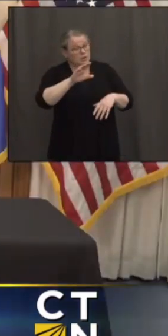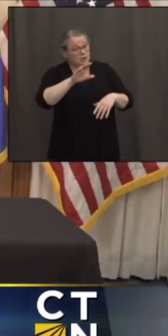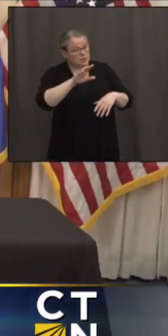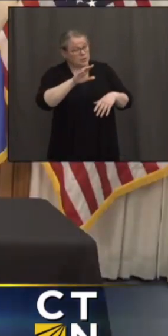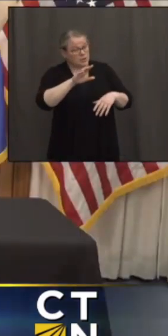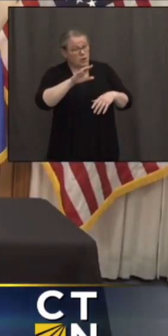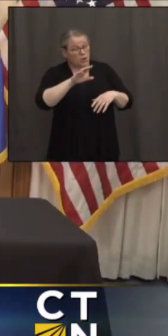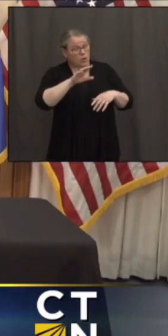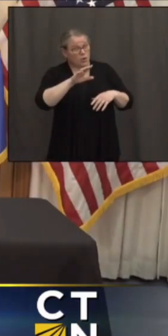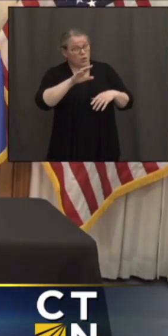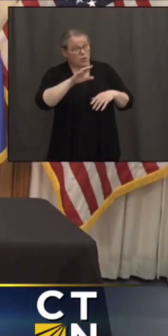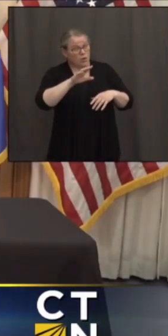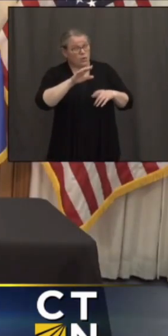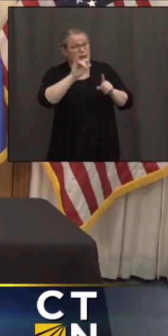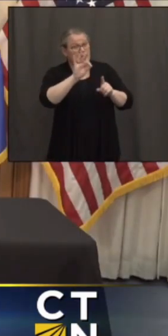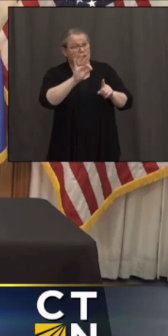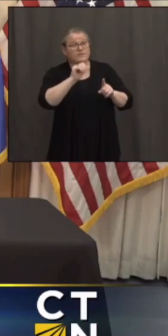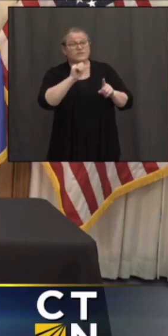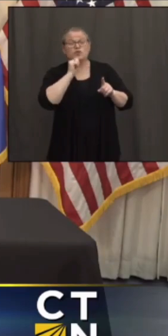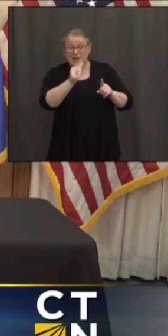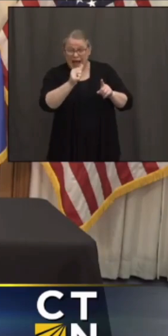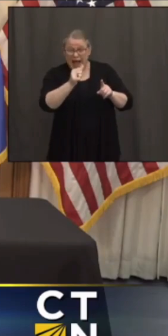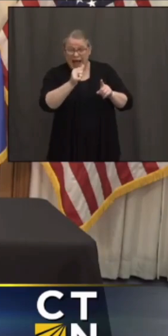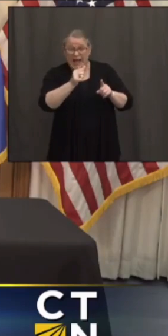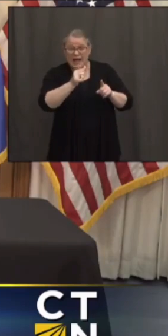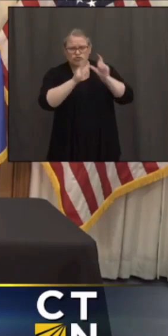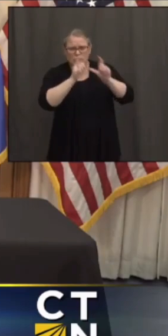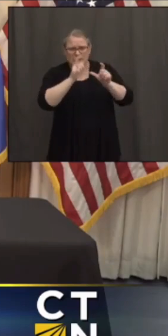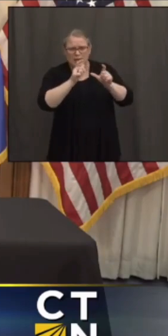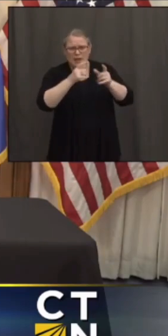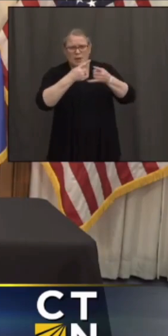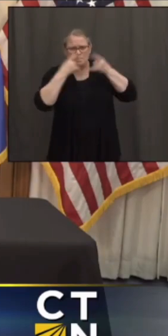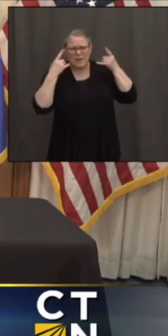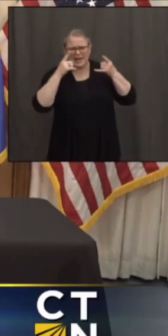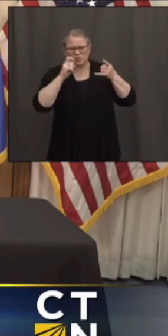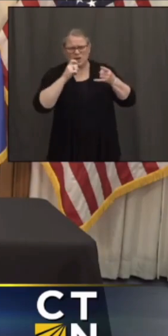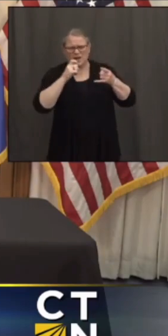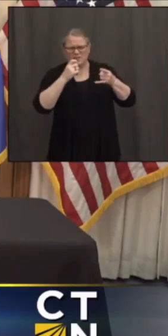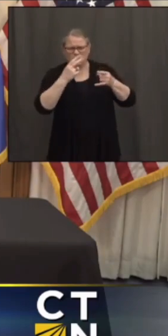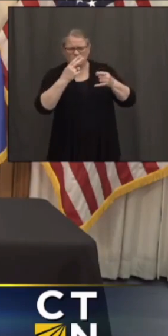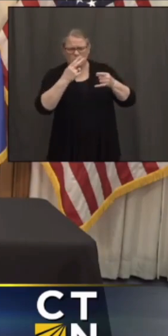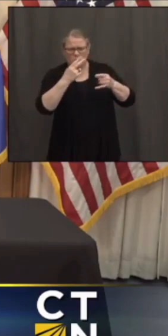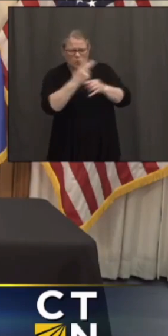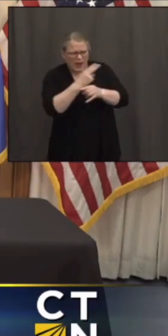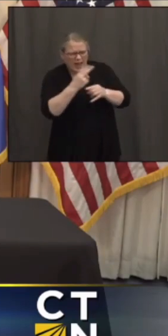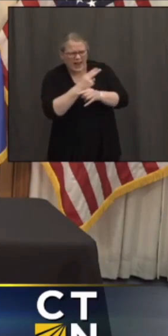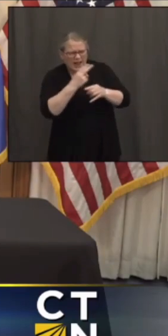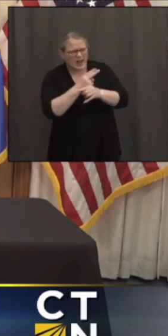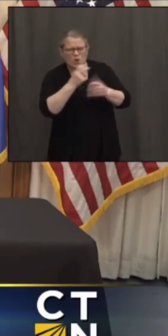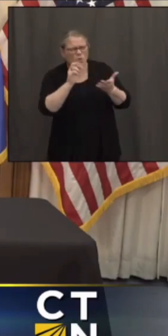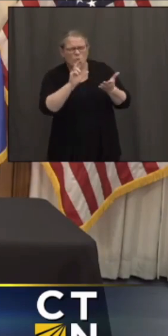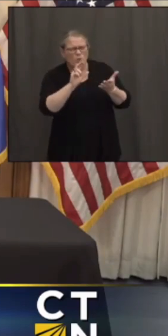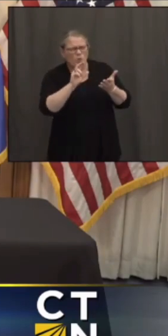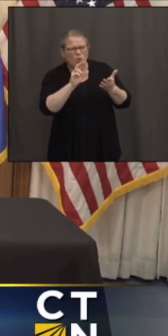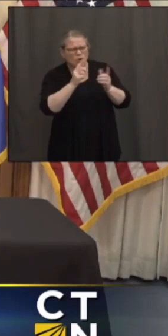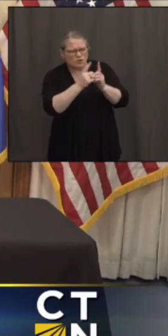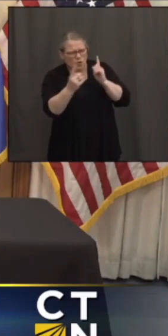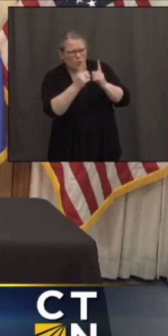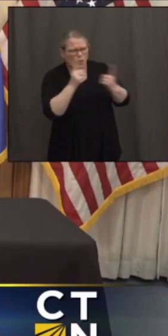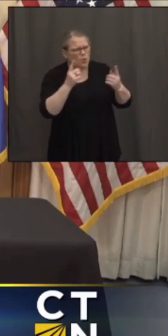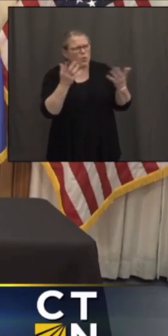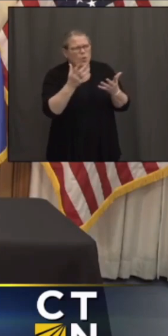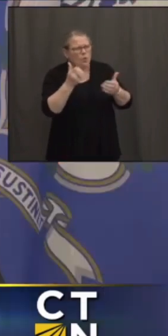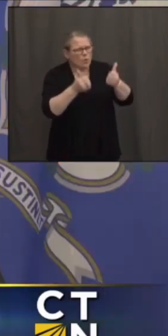not drinking, then you have to wear it? That's or if right. You can't Or you're between tables or you're walking around, sort of the